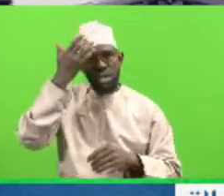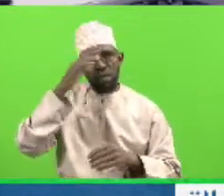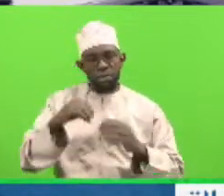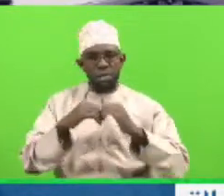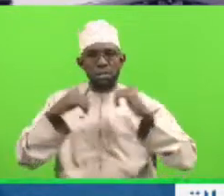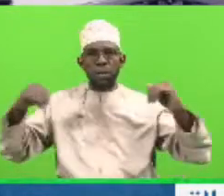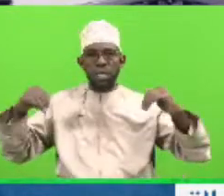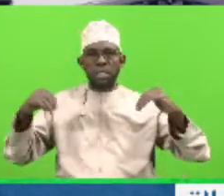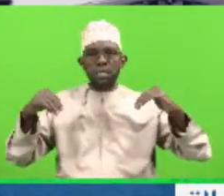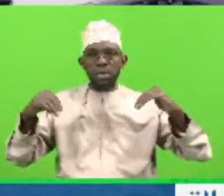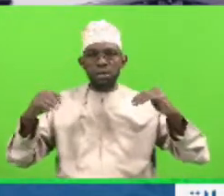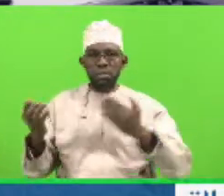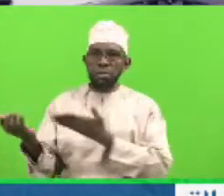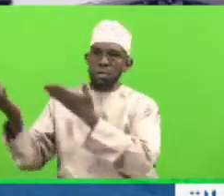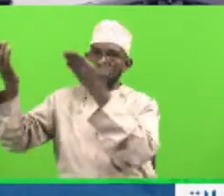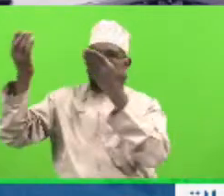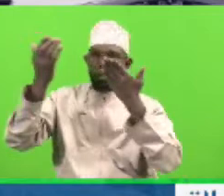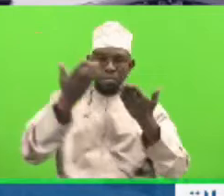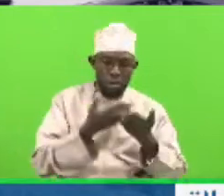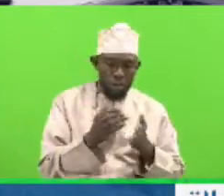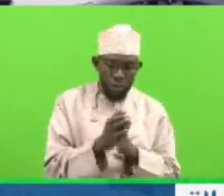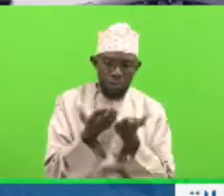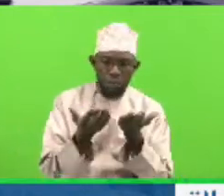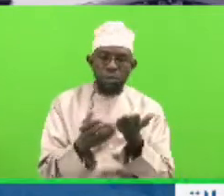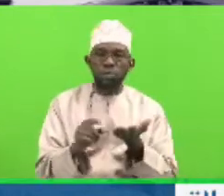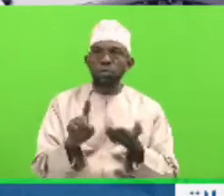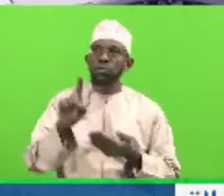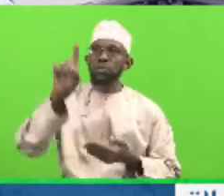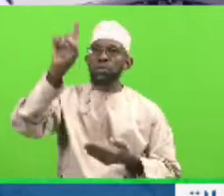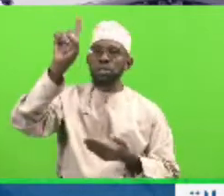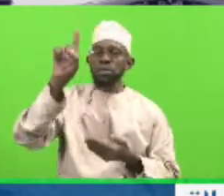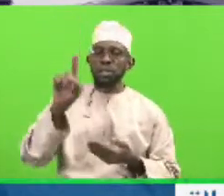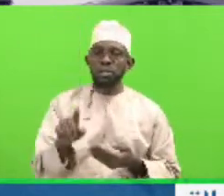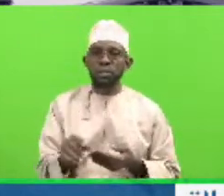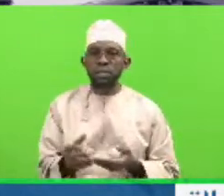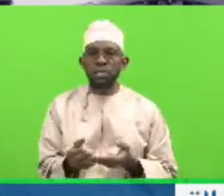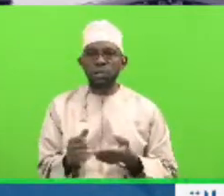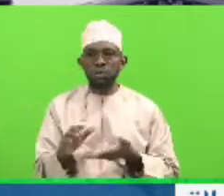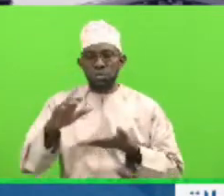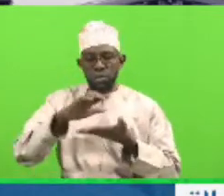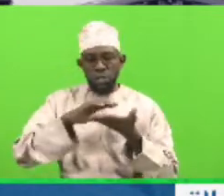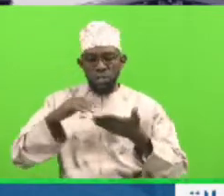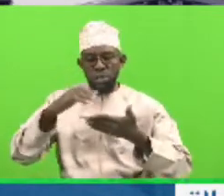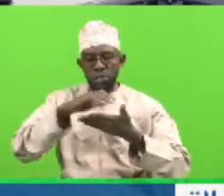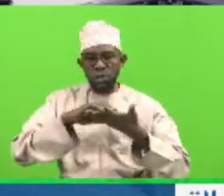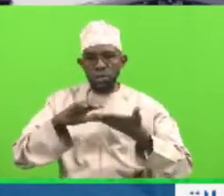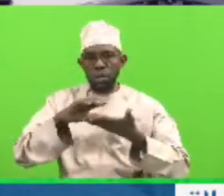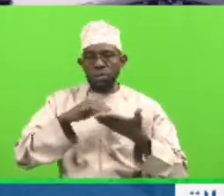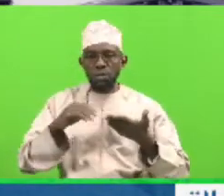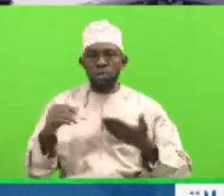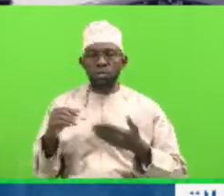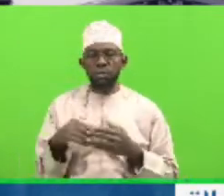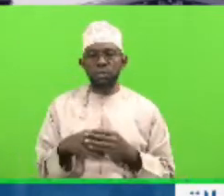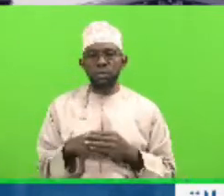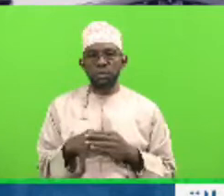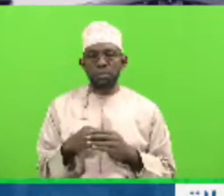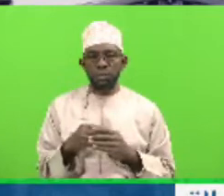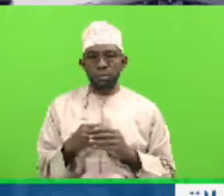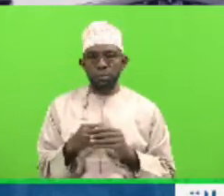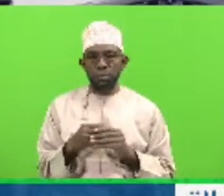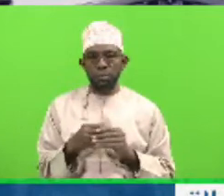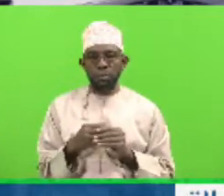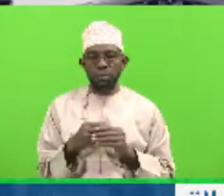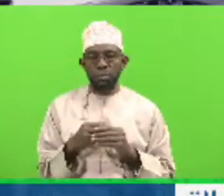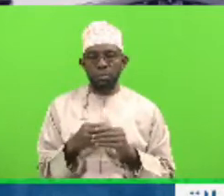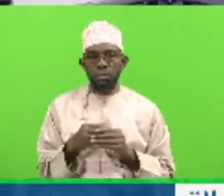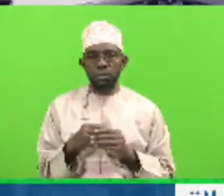them from the revelation of Allah subhanahu wa ta'ala. So it is foundational and fundamental.